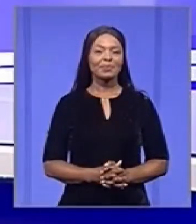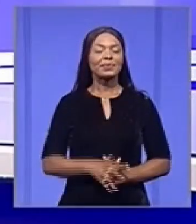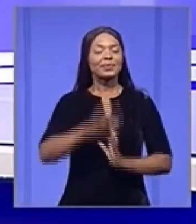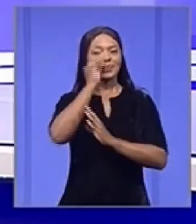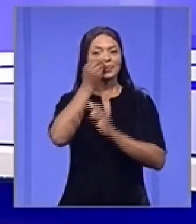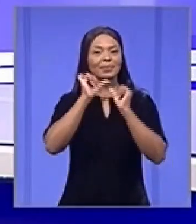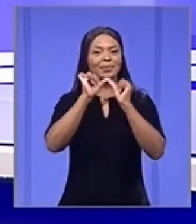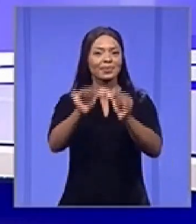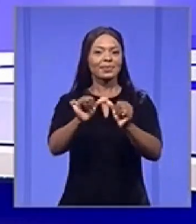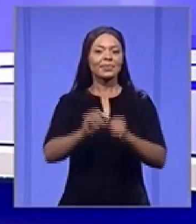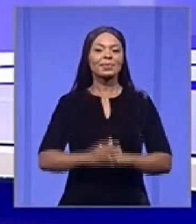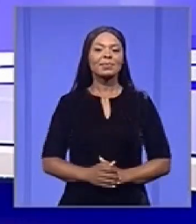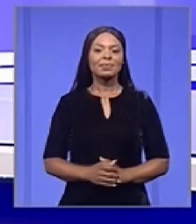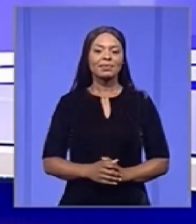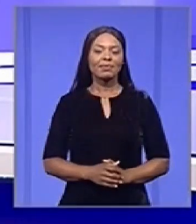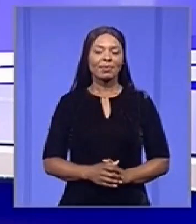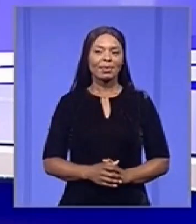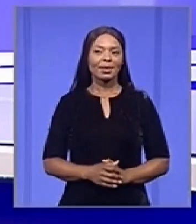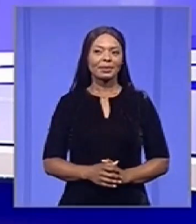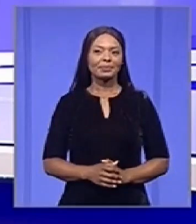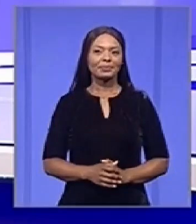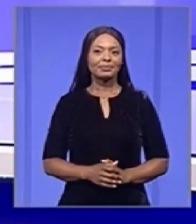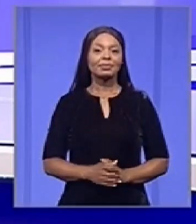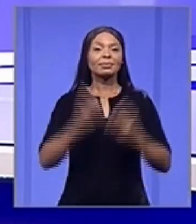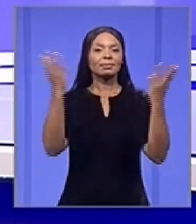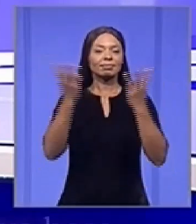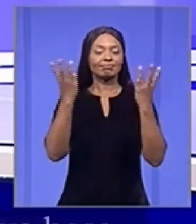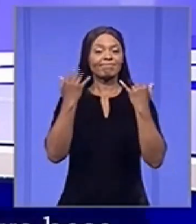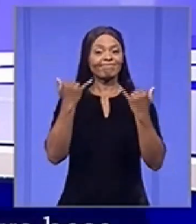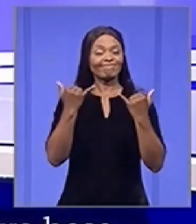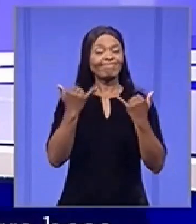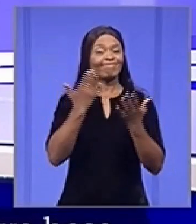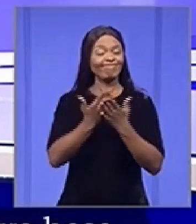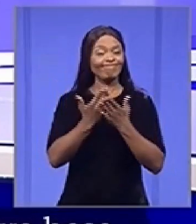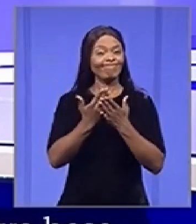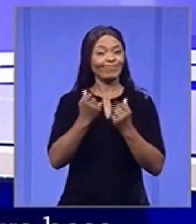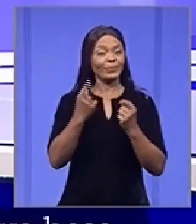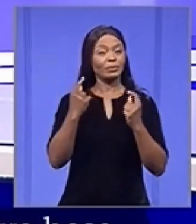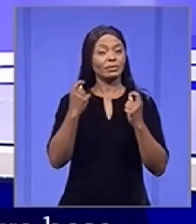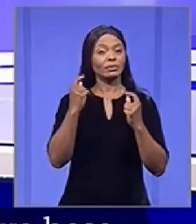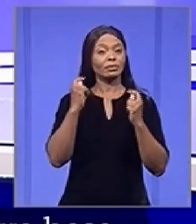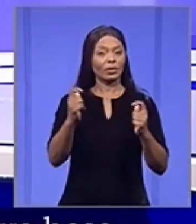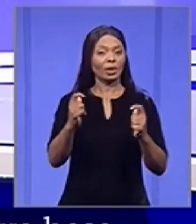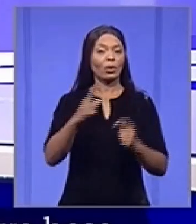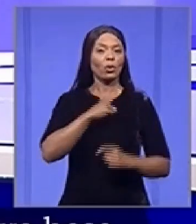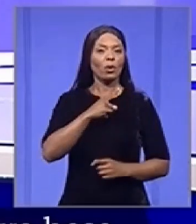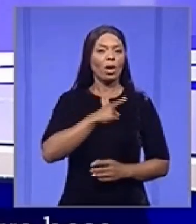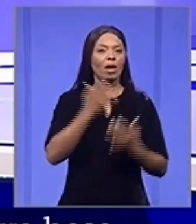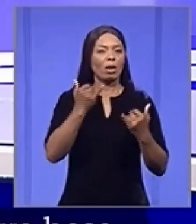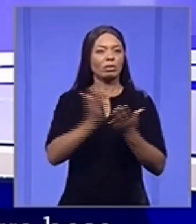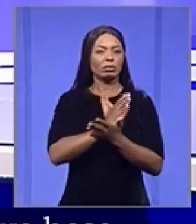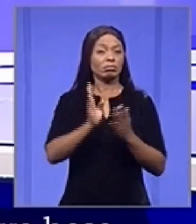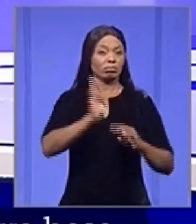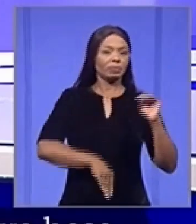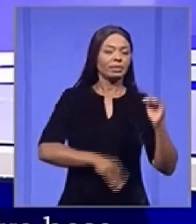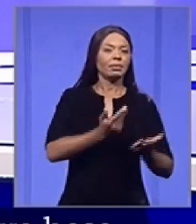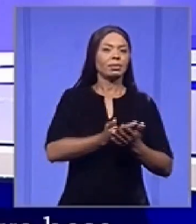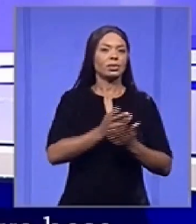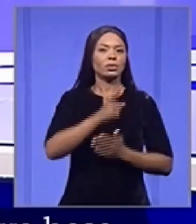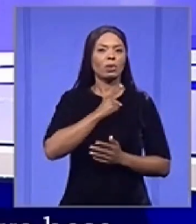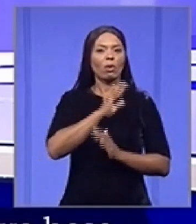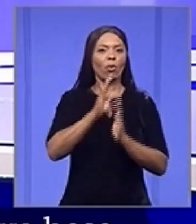Dikgang di a tswelela. Bangwe ba ka nne ba tseelwa dikgato tse di masisi go latela kotsi e masisi ya barutwana ba le